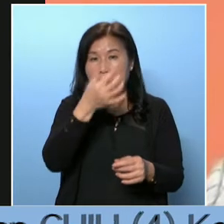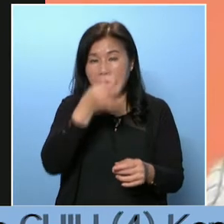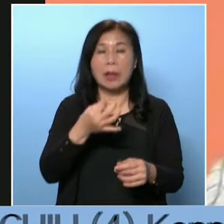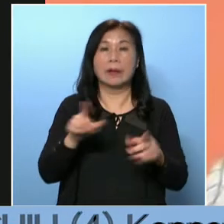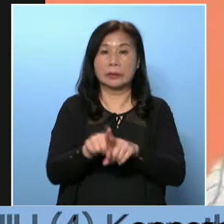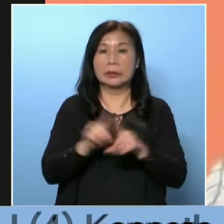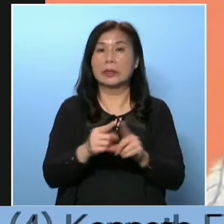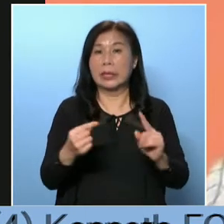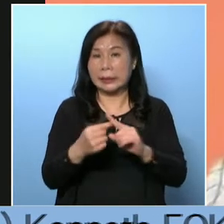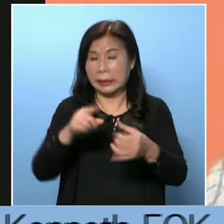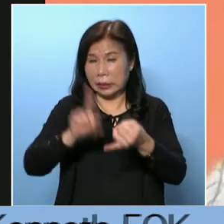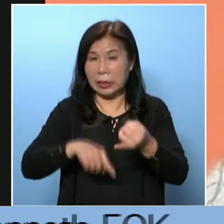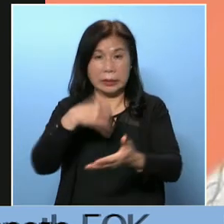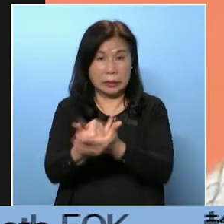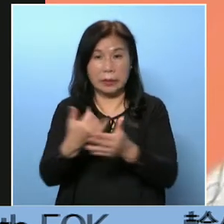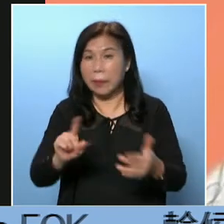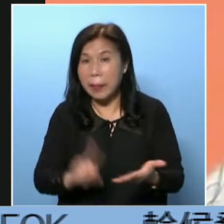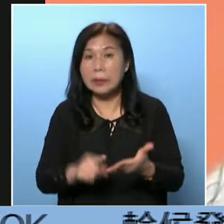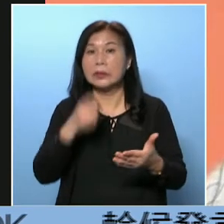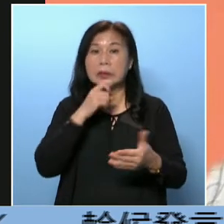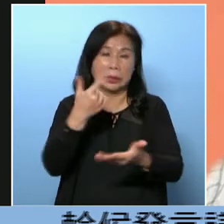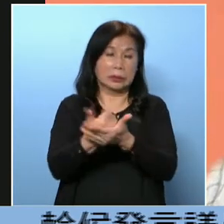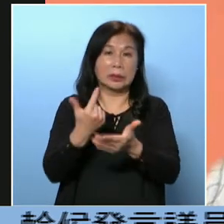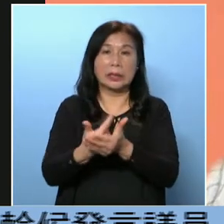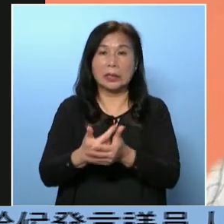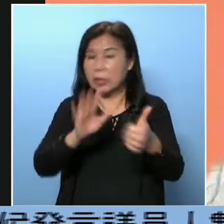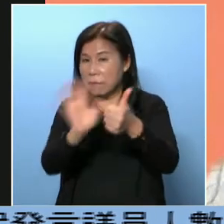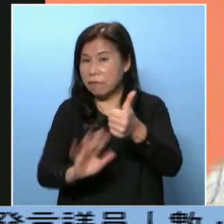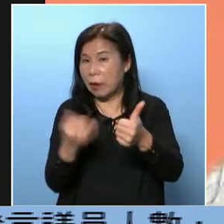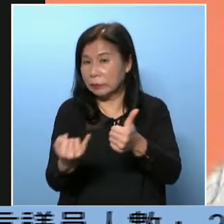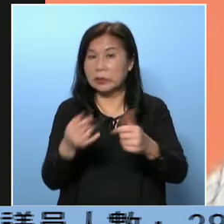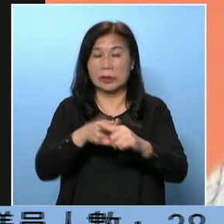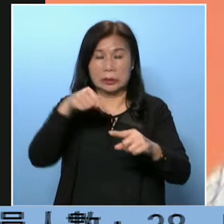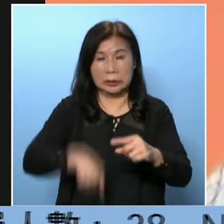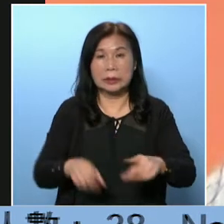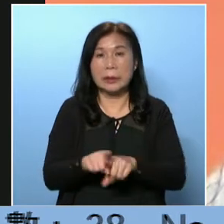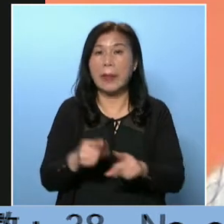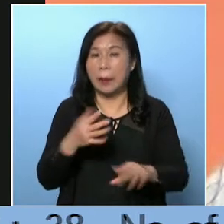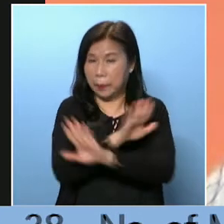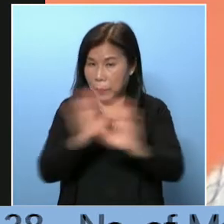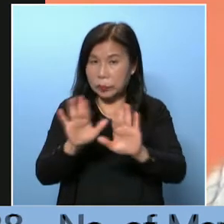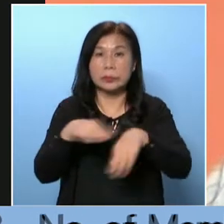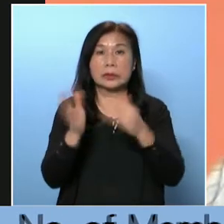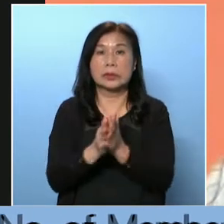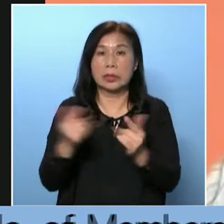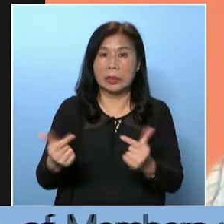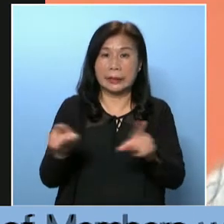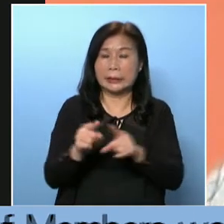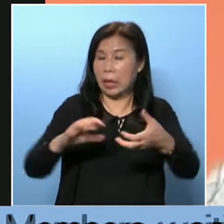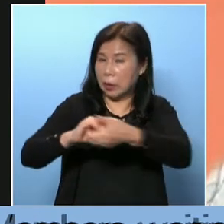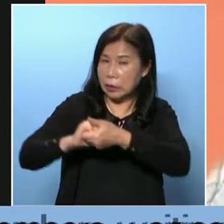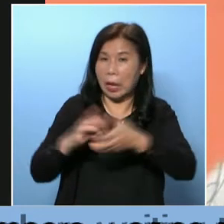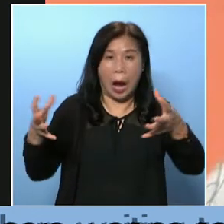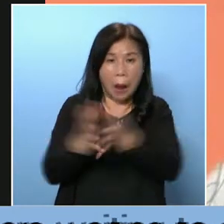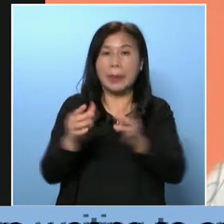it's not just a flu. It will lead to death and serious complications. We cannot and impossible